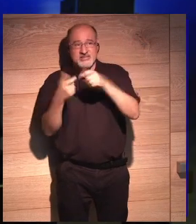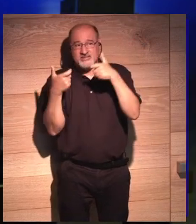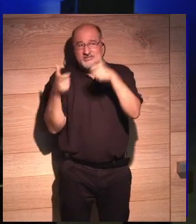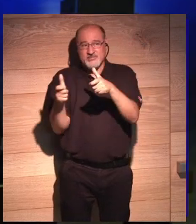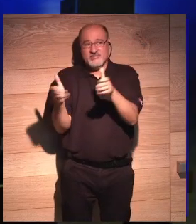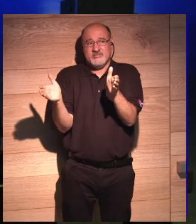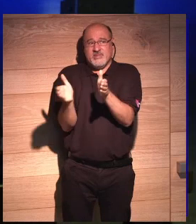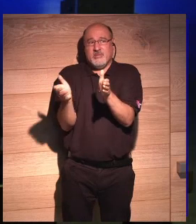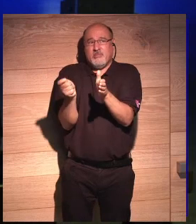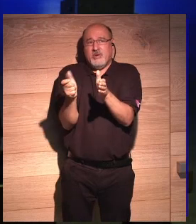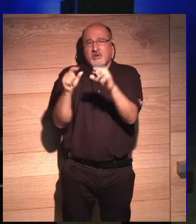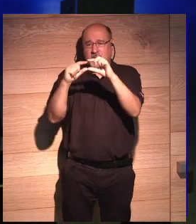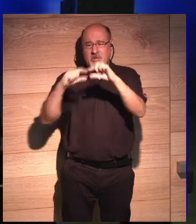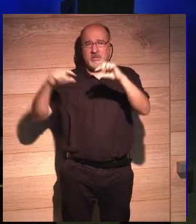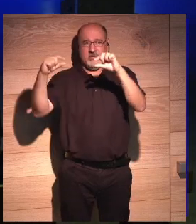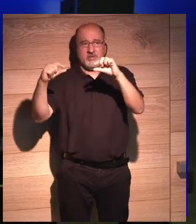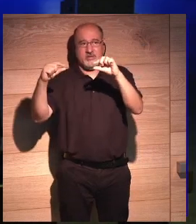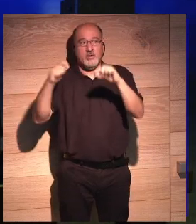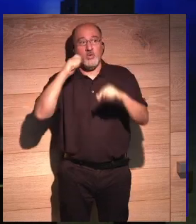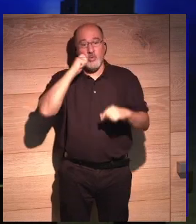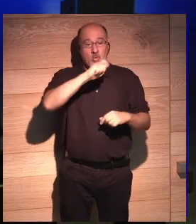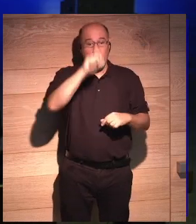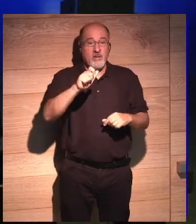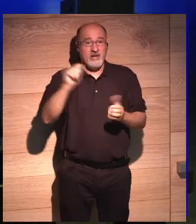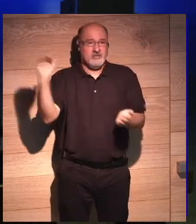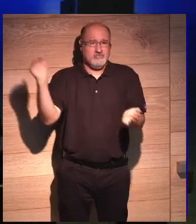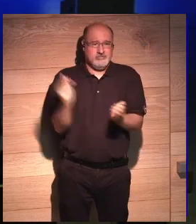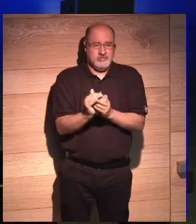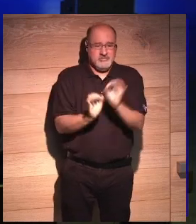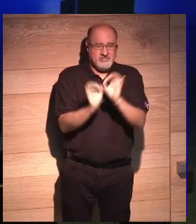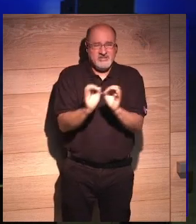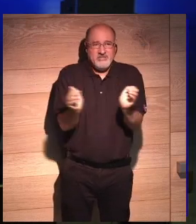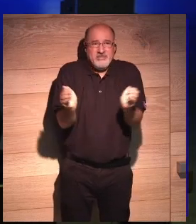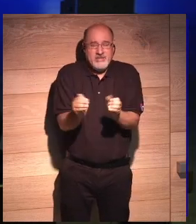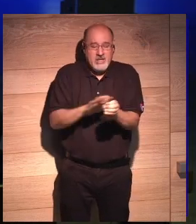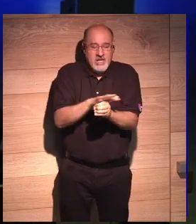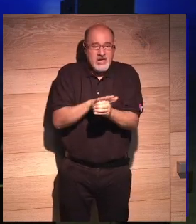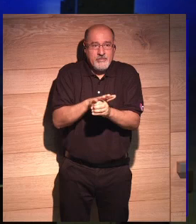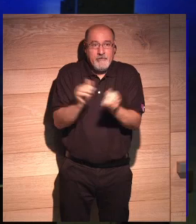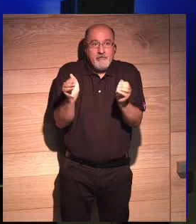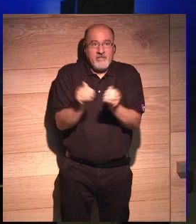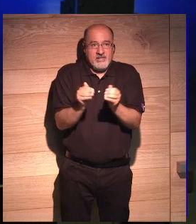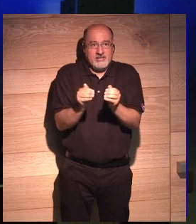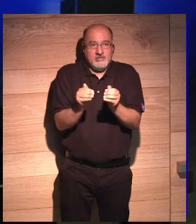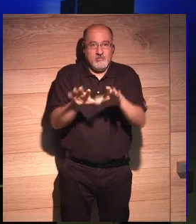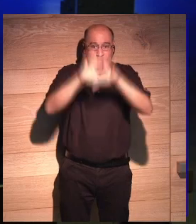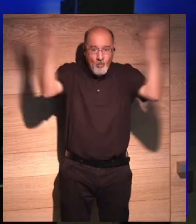more, and human beings occupies this area here. And what we've realized is,